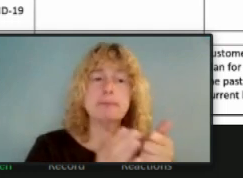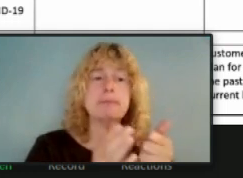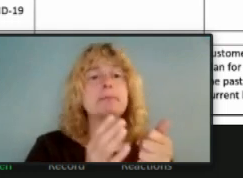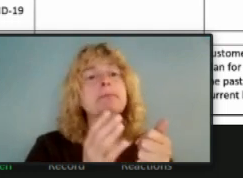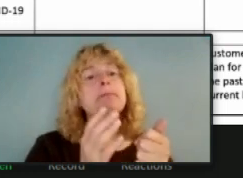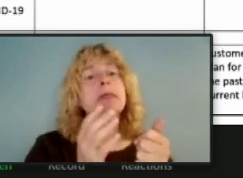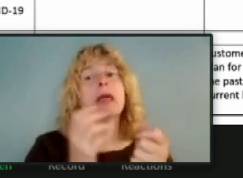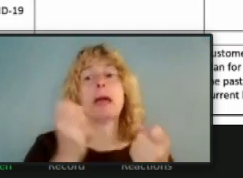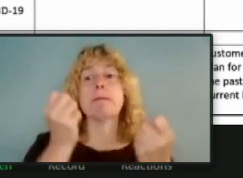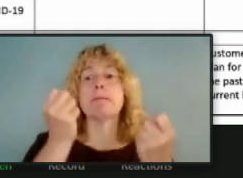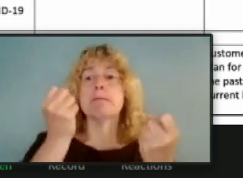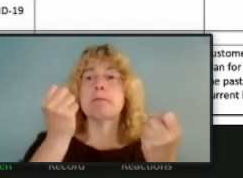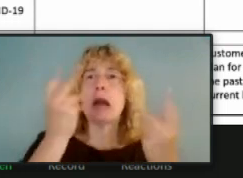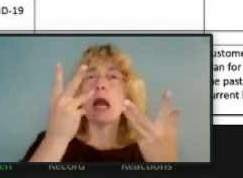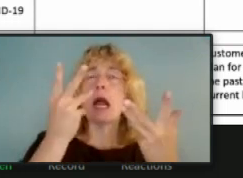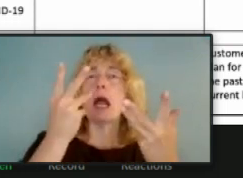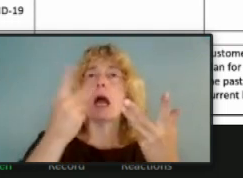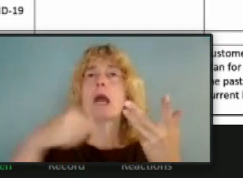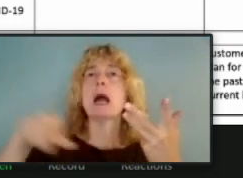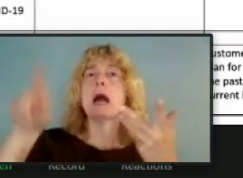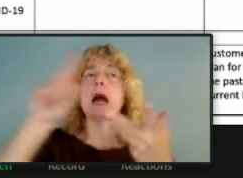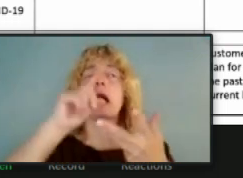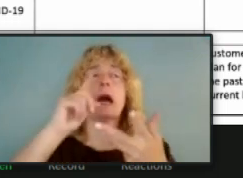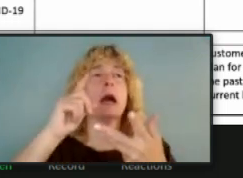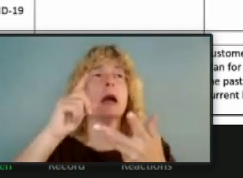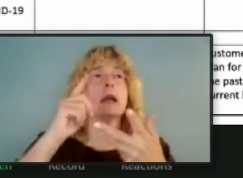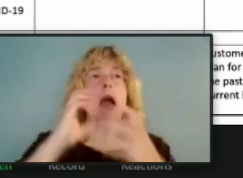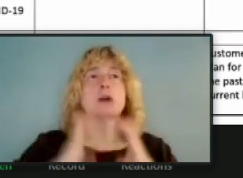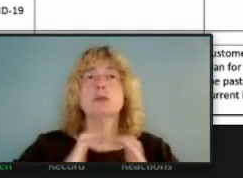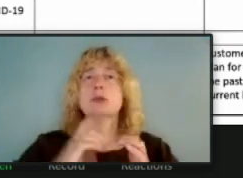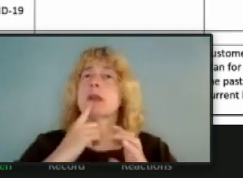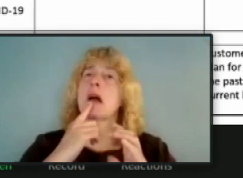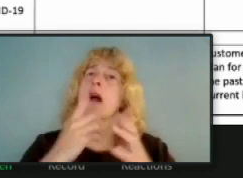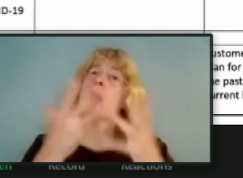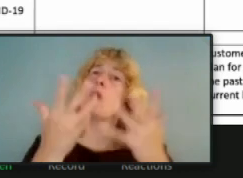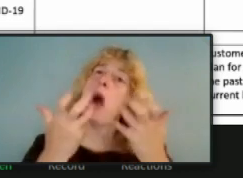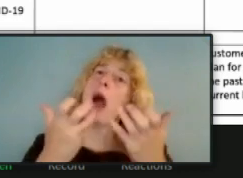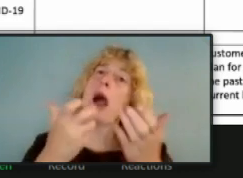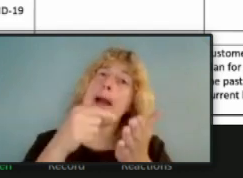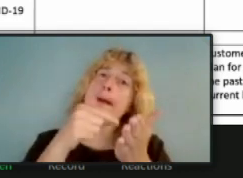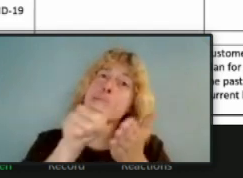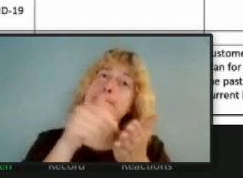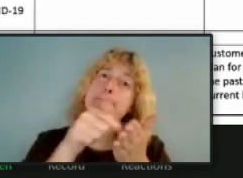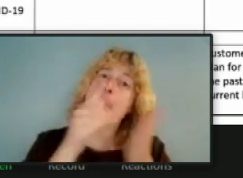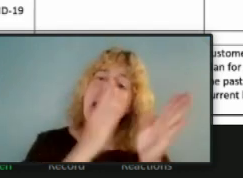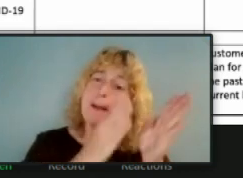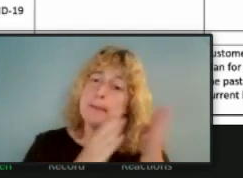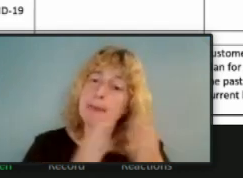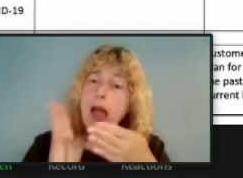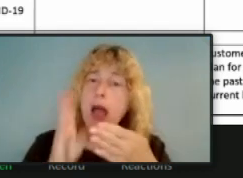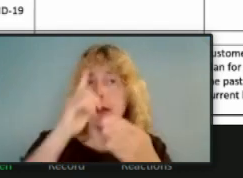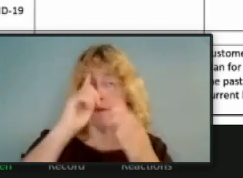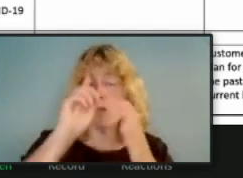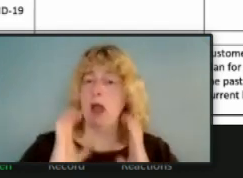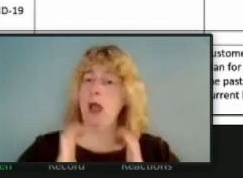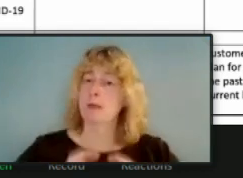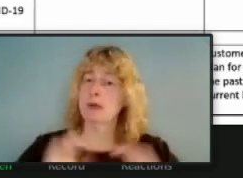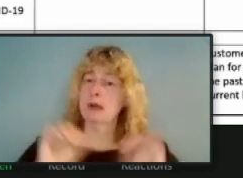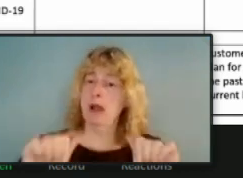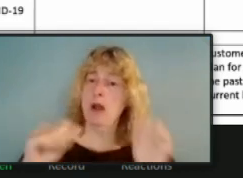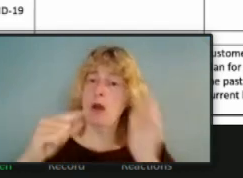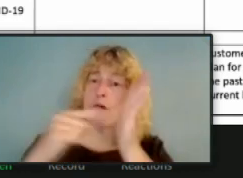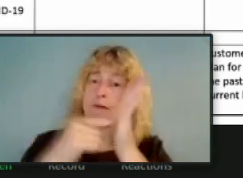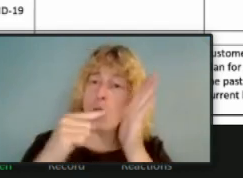payment plan in place so customers can afford to pay. This is it for now. Customers are put on a